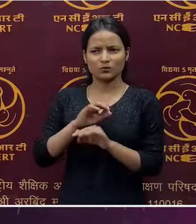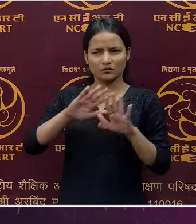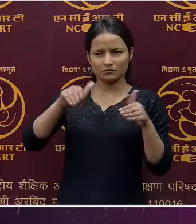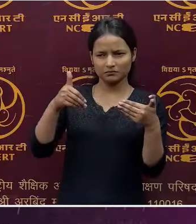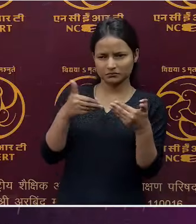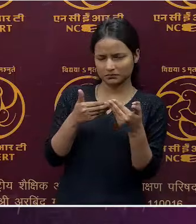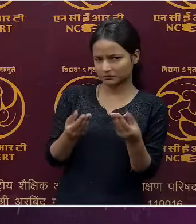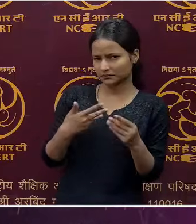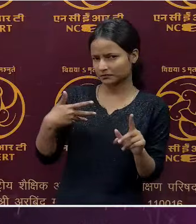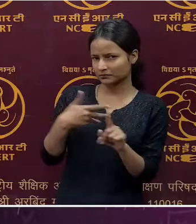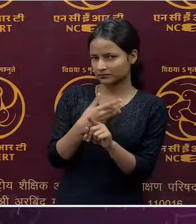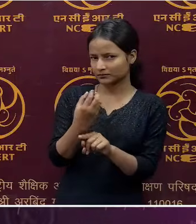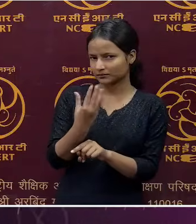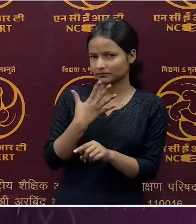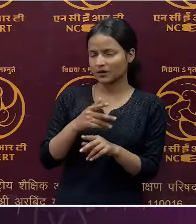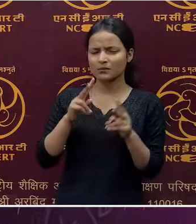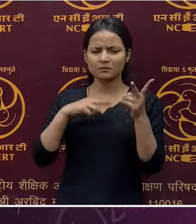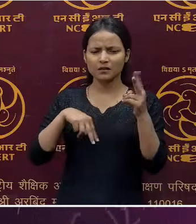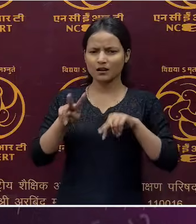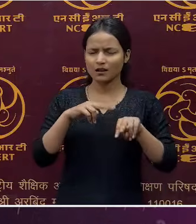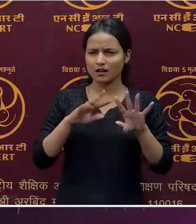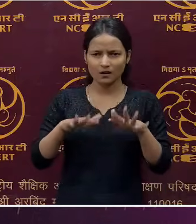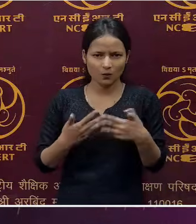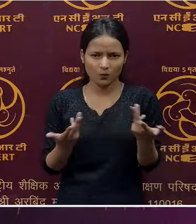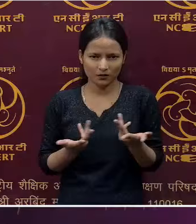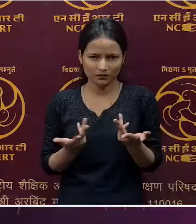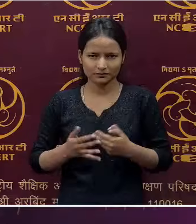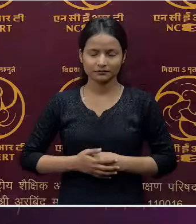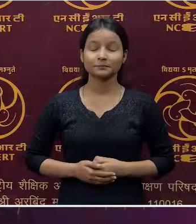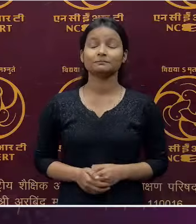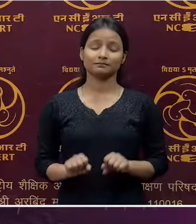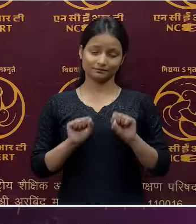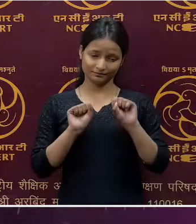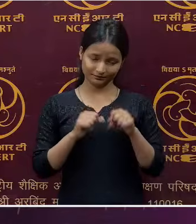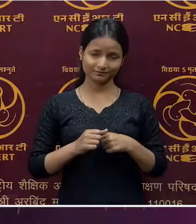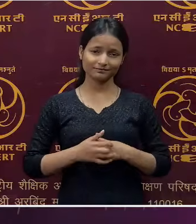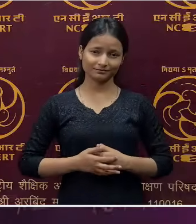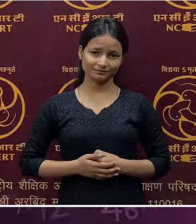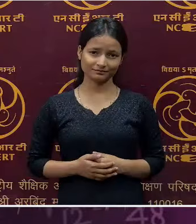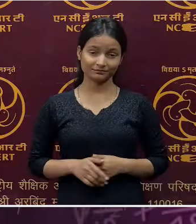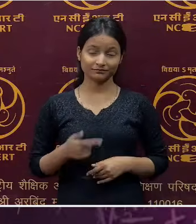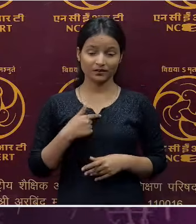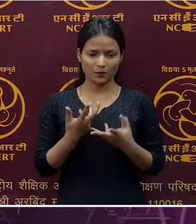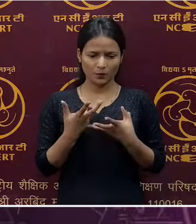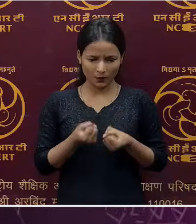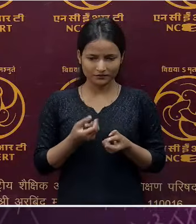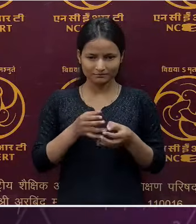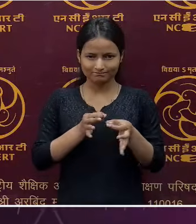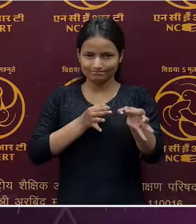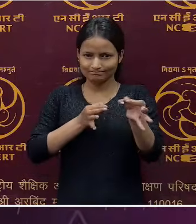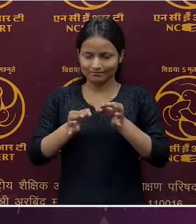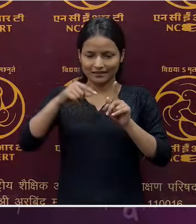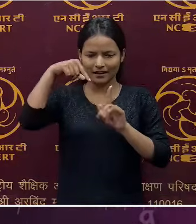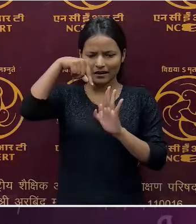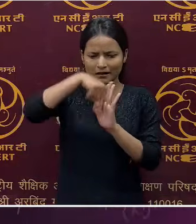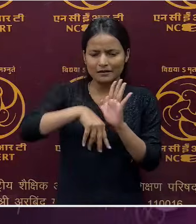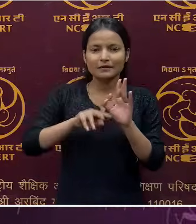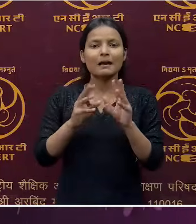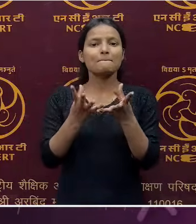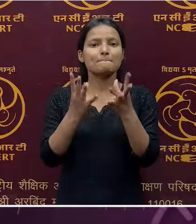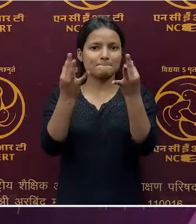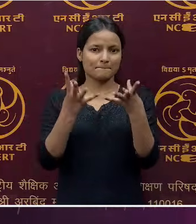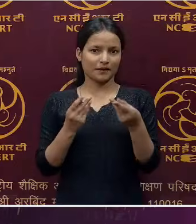what we are going to perform through virtual labs. So in today's session, we are going to explore, identify a relation and a